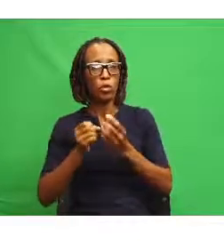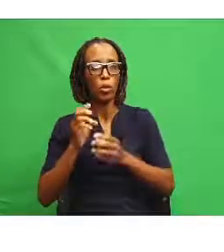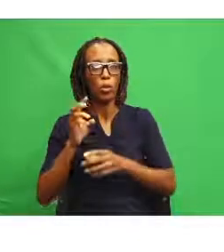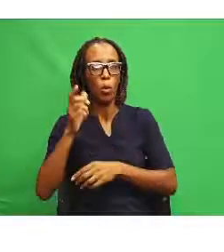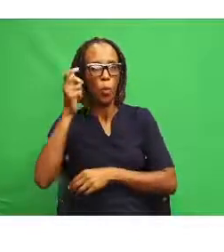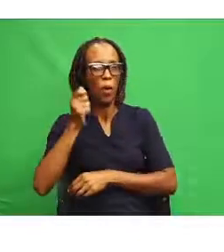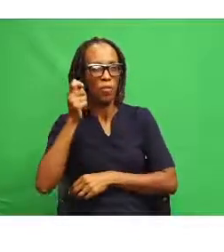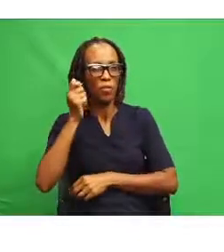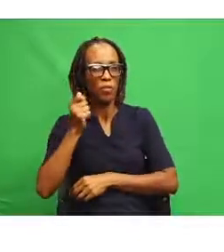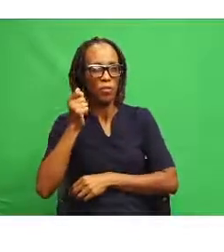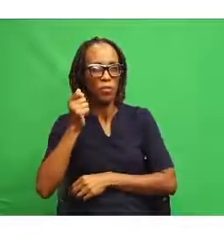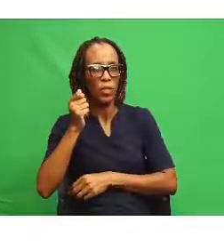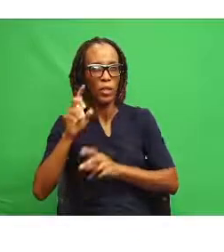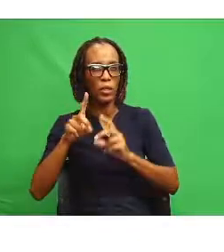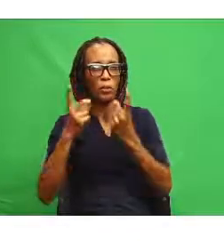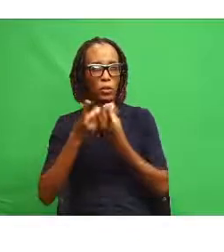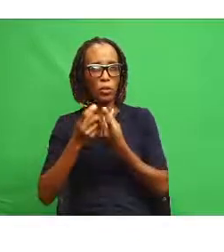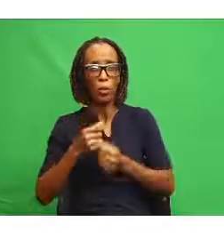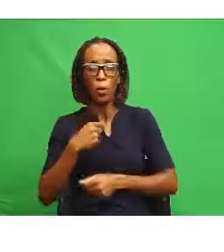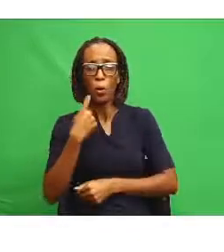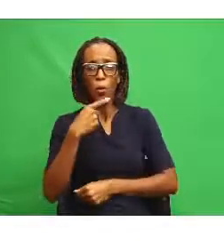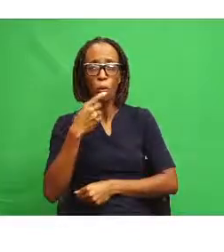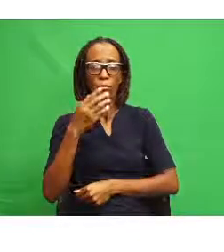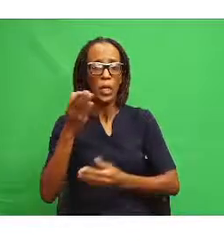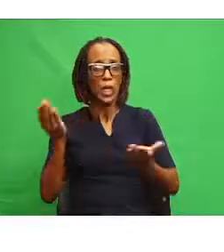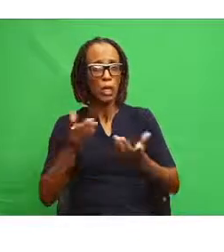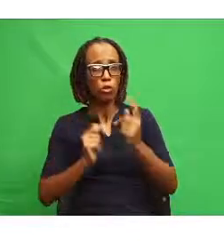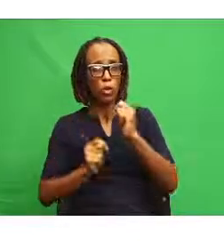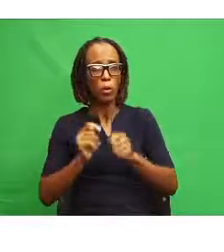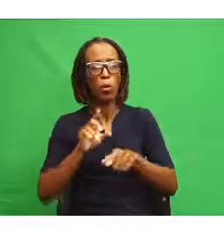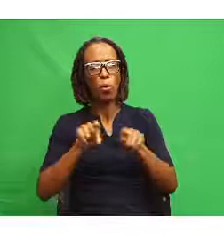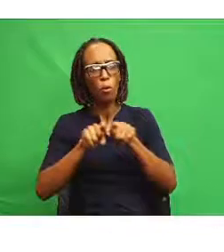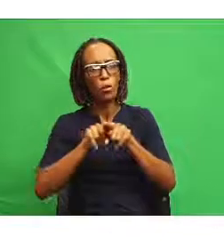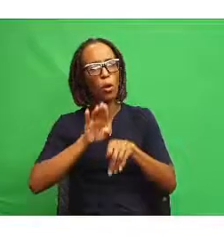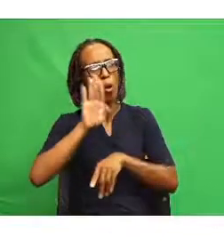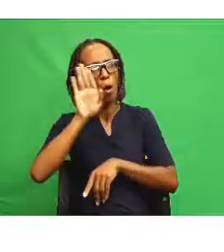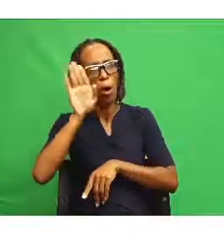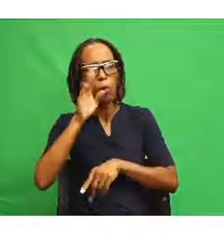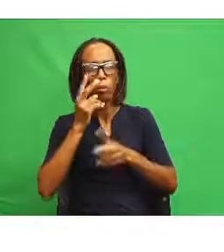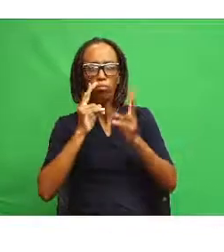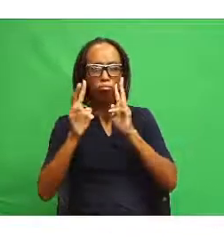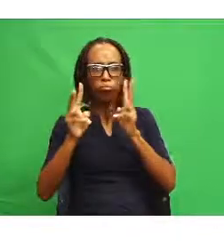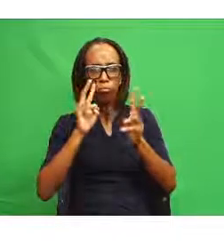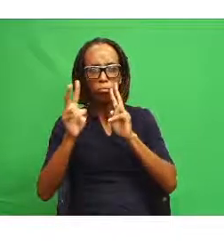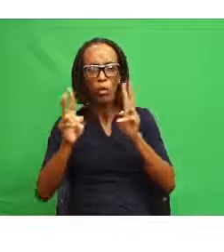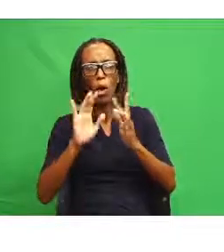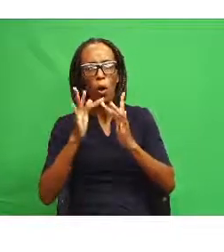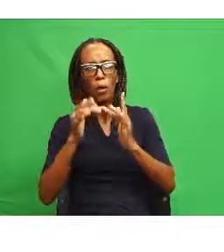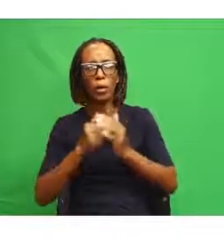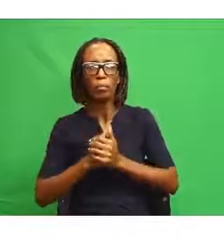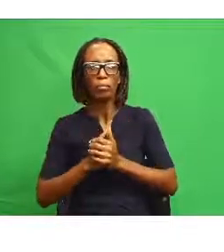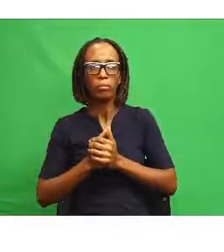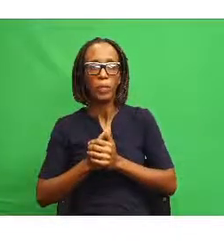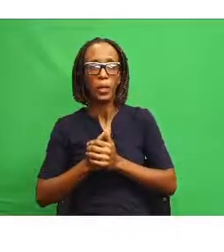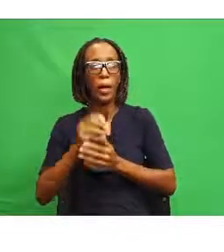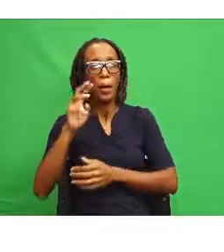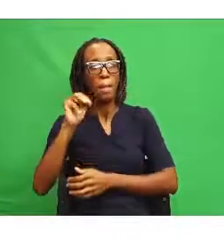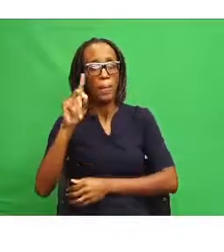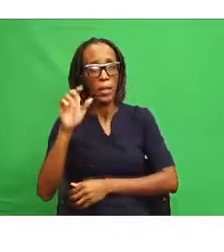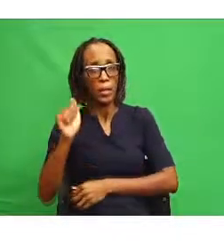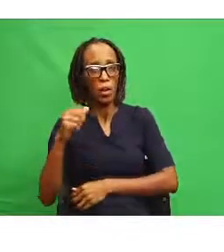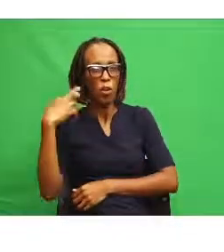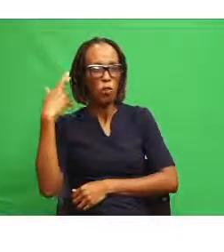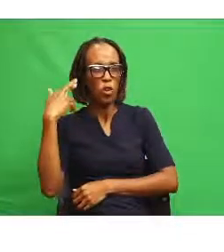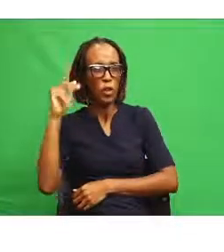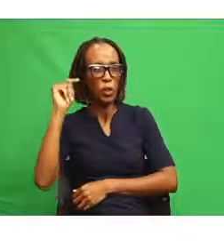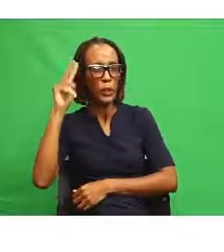Our distinguished participants from home and abroad joining us online. Members of the media, distinguished